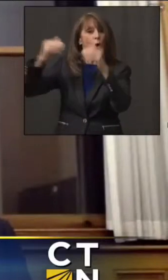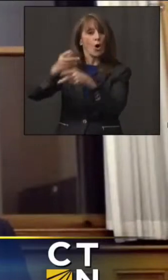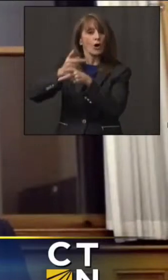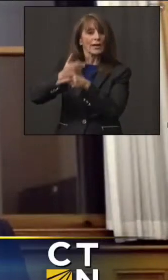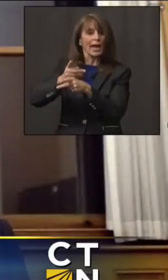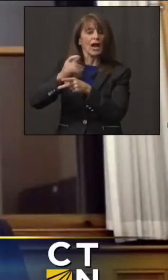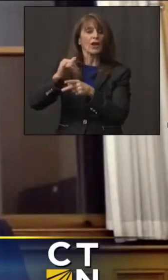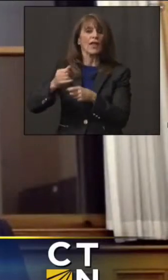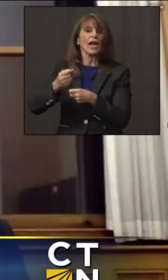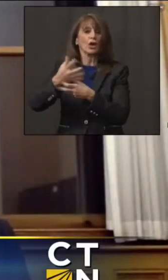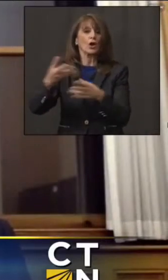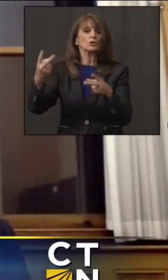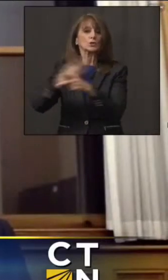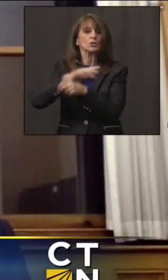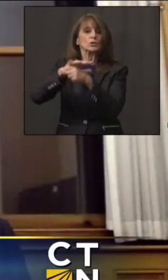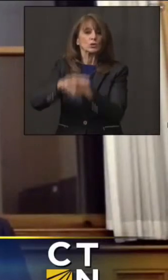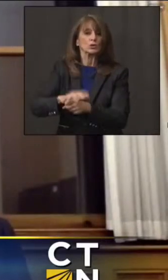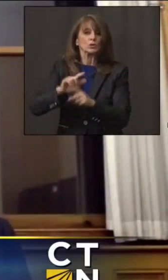stresses the system.